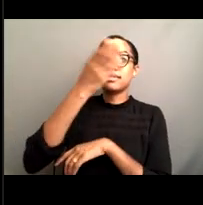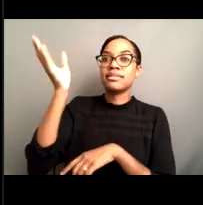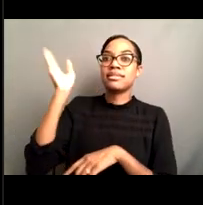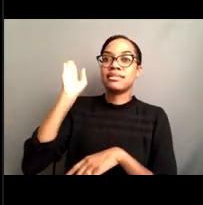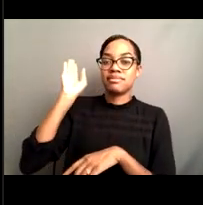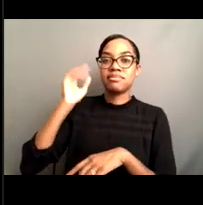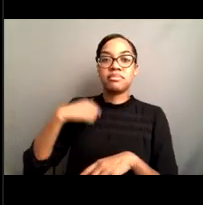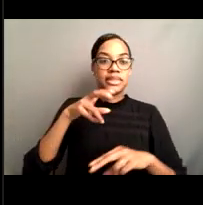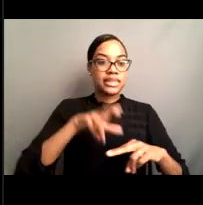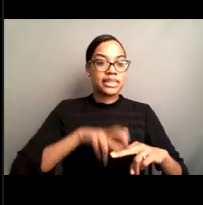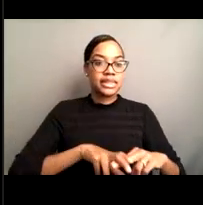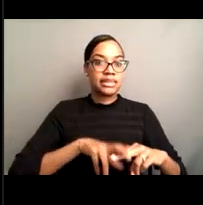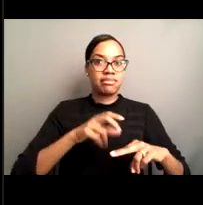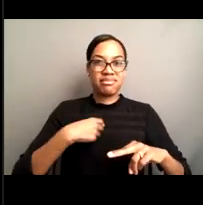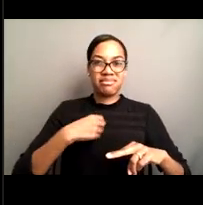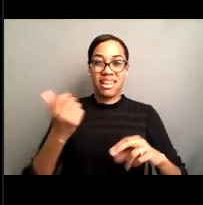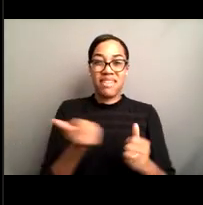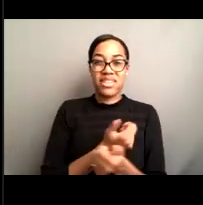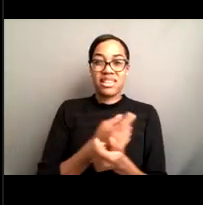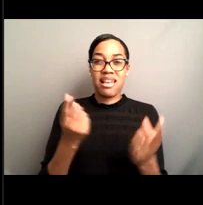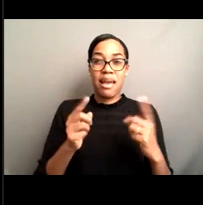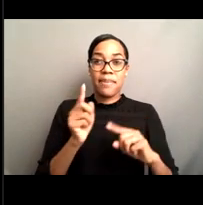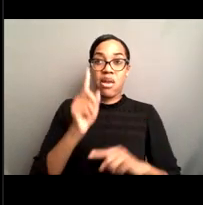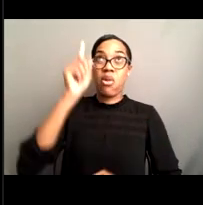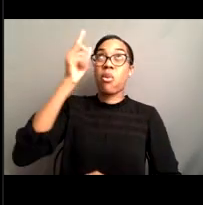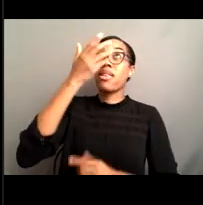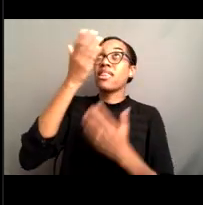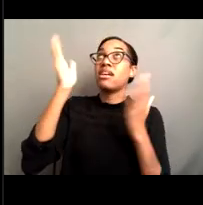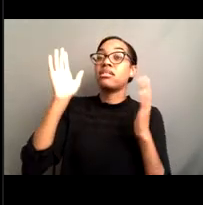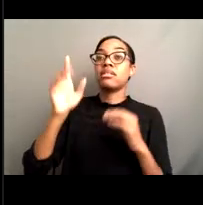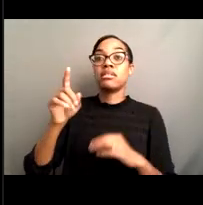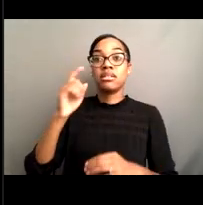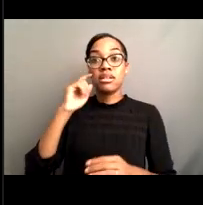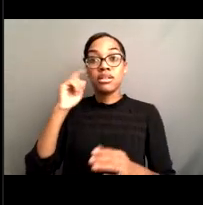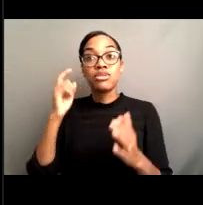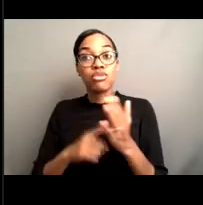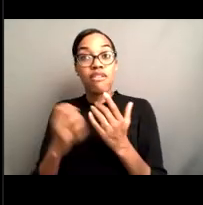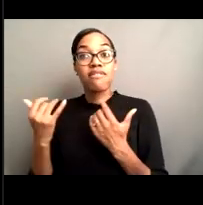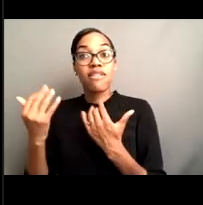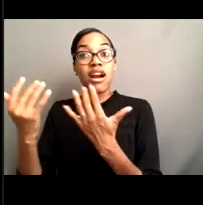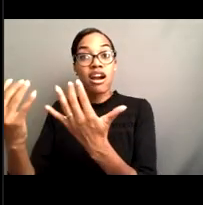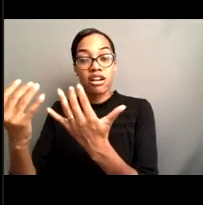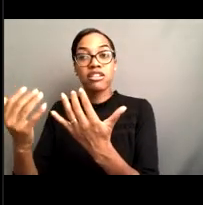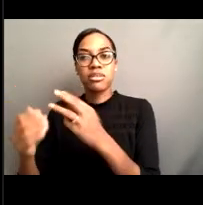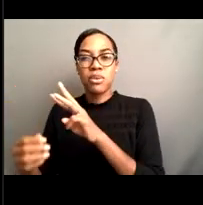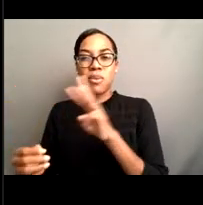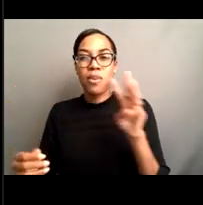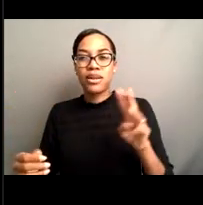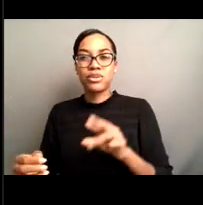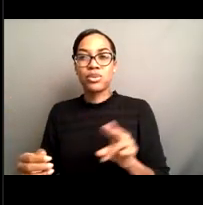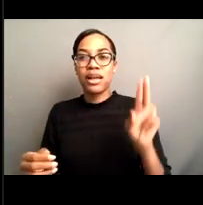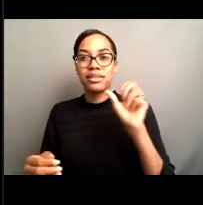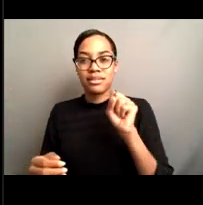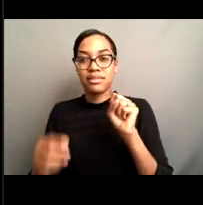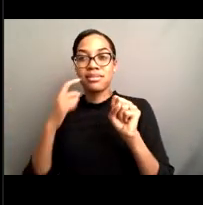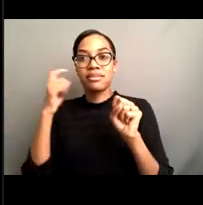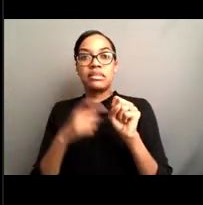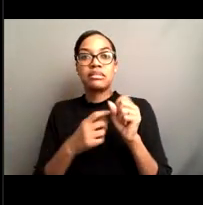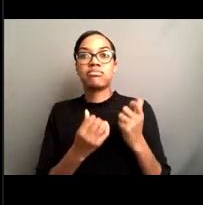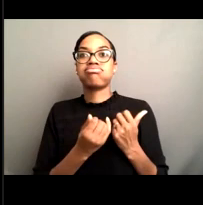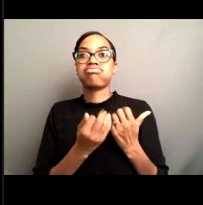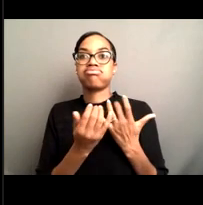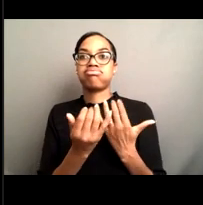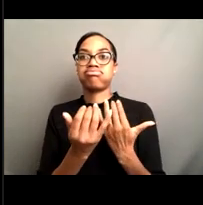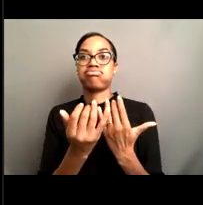heads. And you've heard a lot about the fires out in California and out in the western part of the United States. And some of you guys are closer